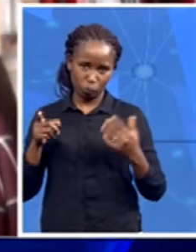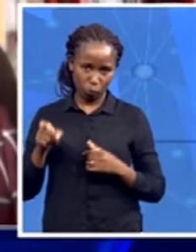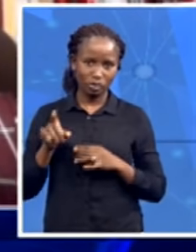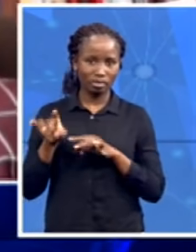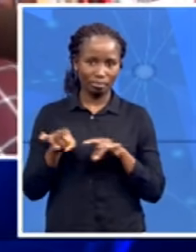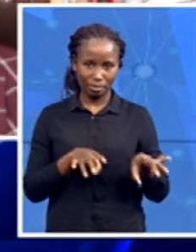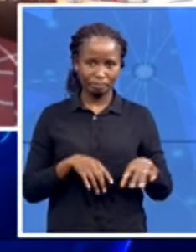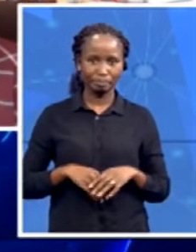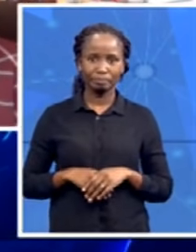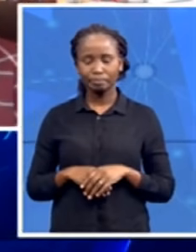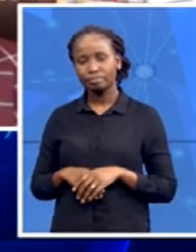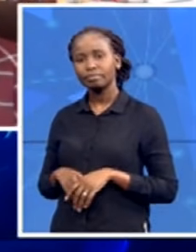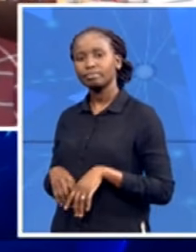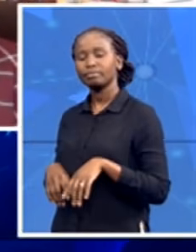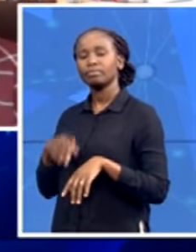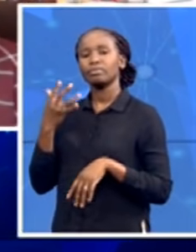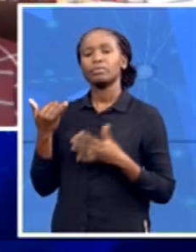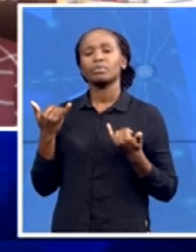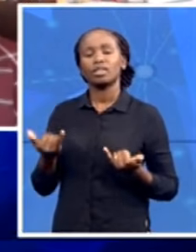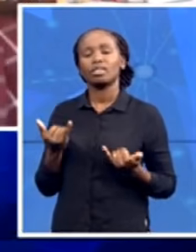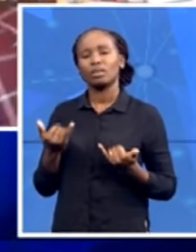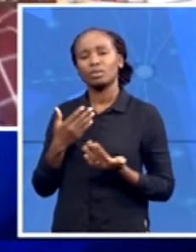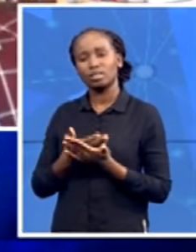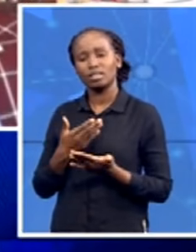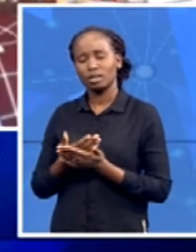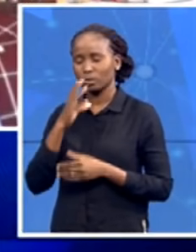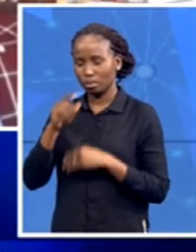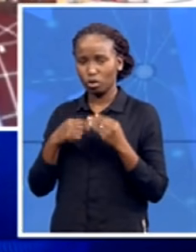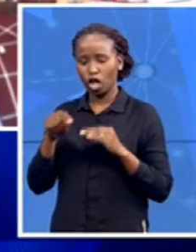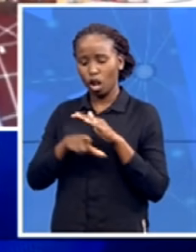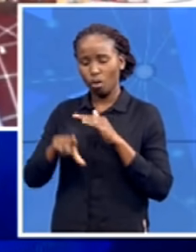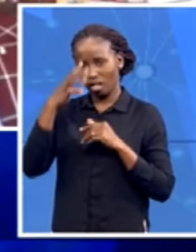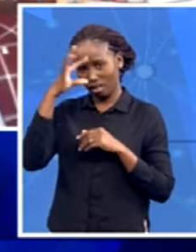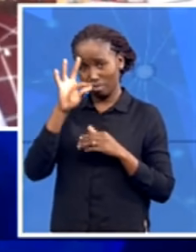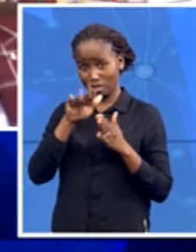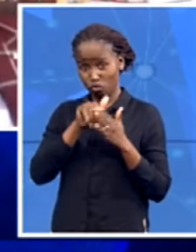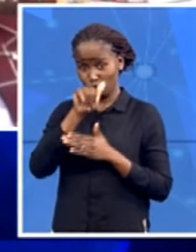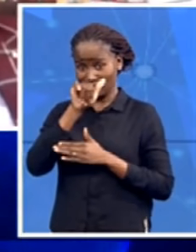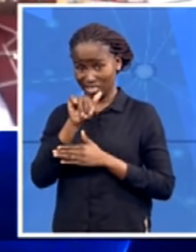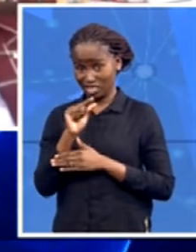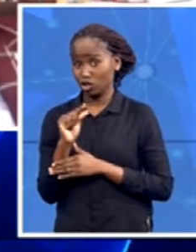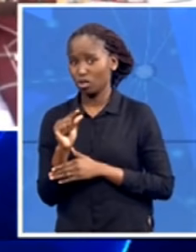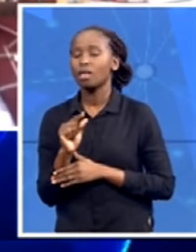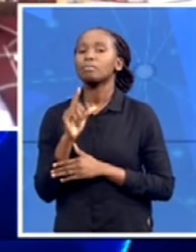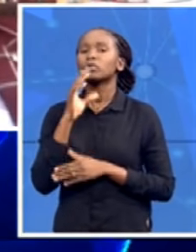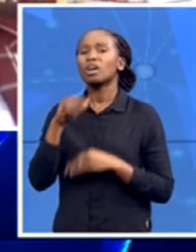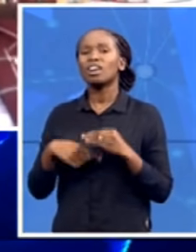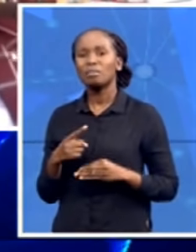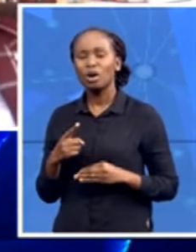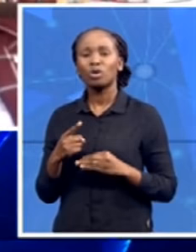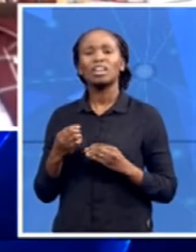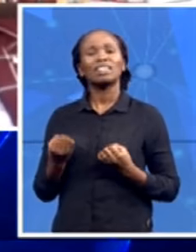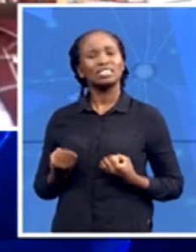Dr. Breakfast, that the local government elections are solely about the delivery of services? People need water, they need electricity, they need houses, they